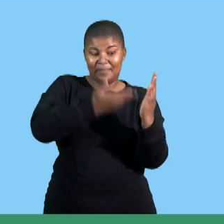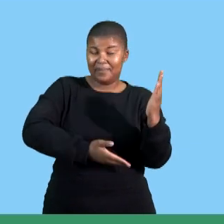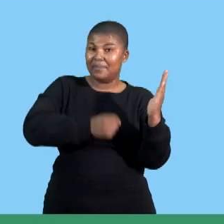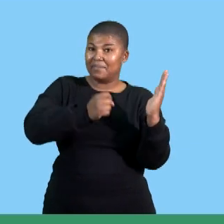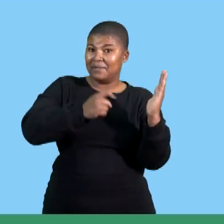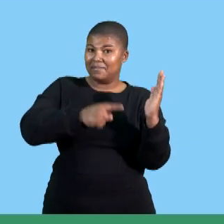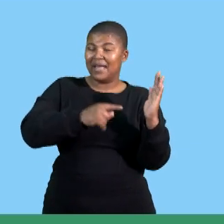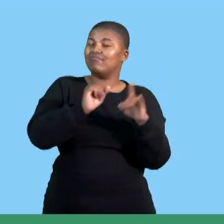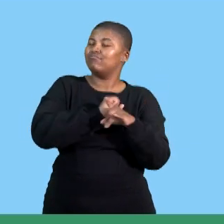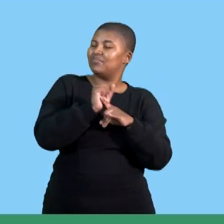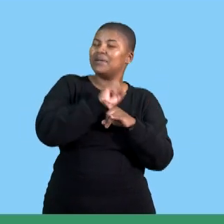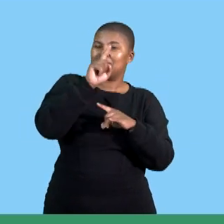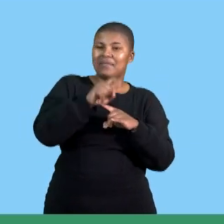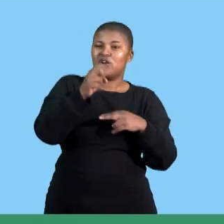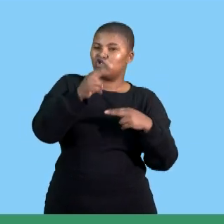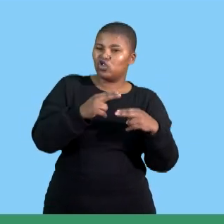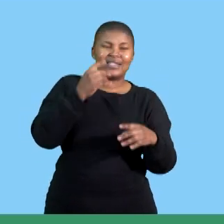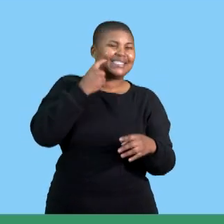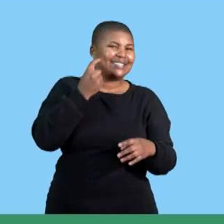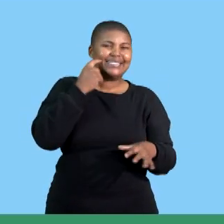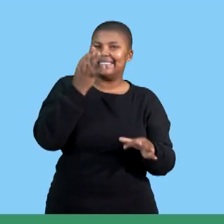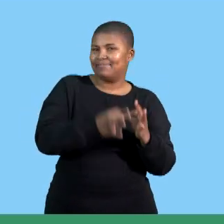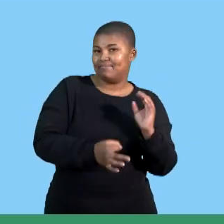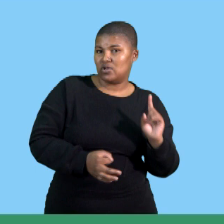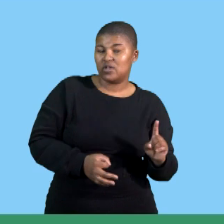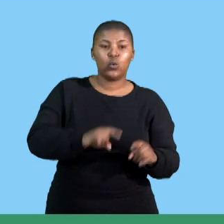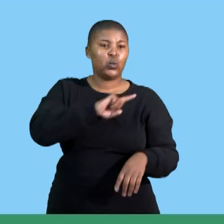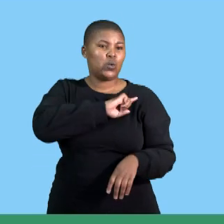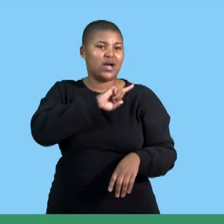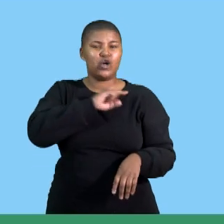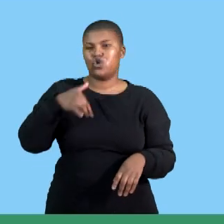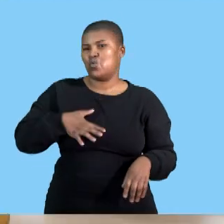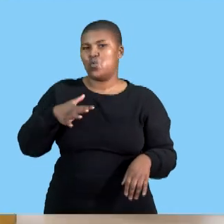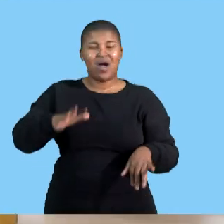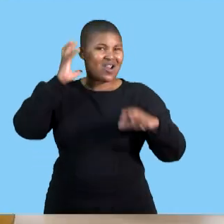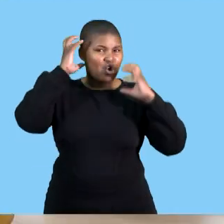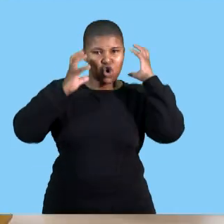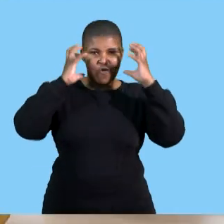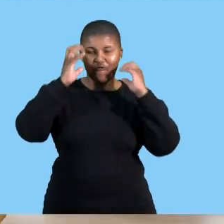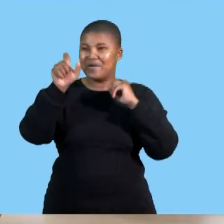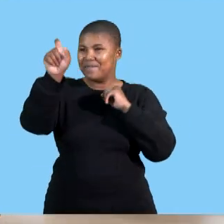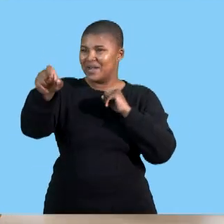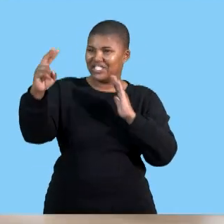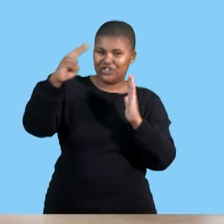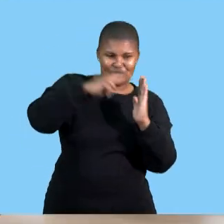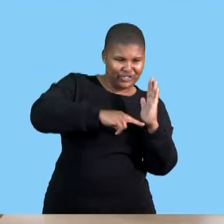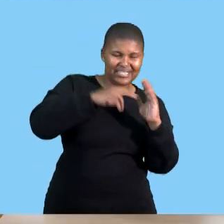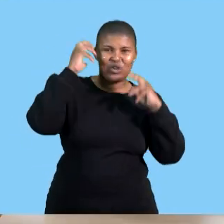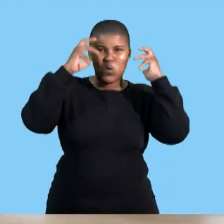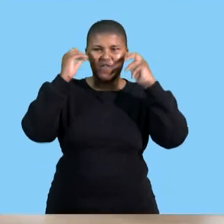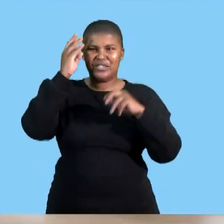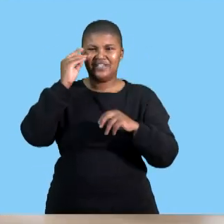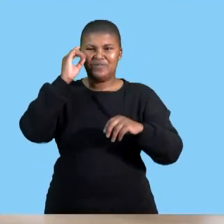transparency, when you prepare them, it has to be short and simple so that it doesn't cause any confusion for the reader if there's too